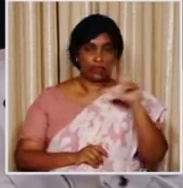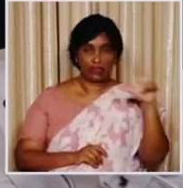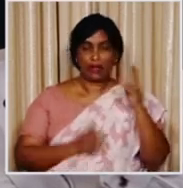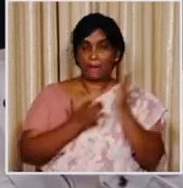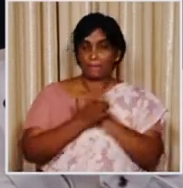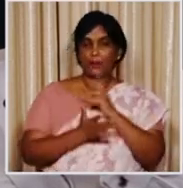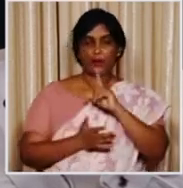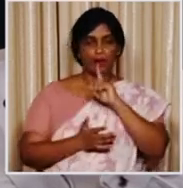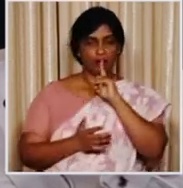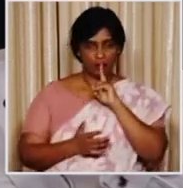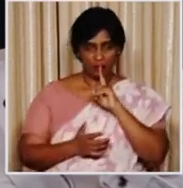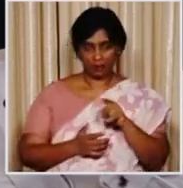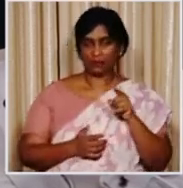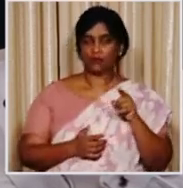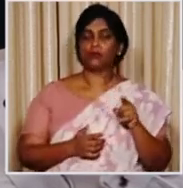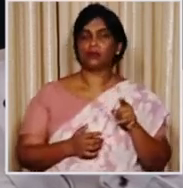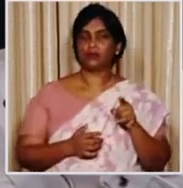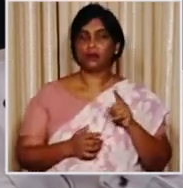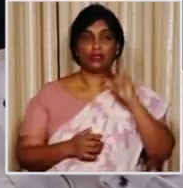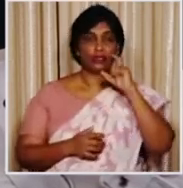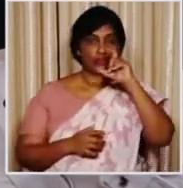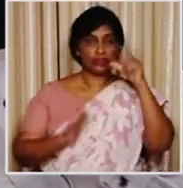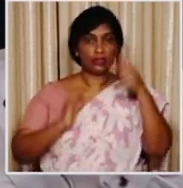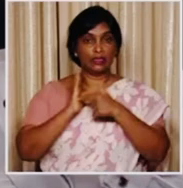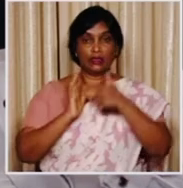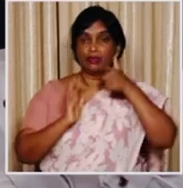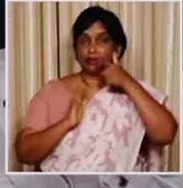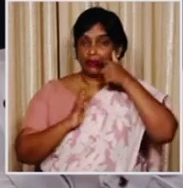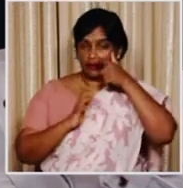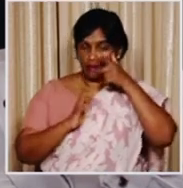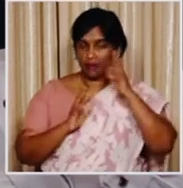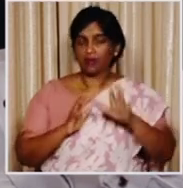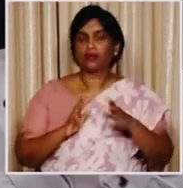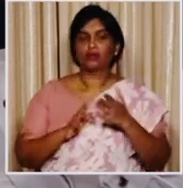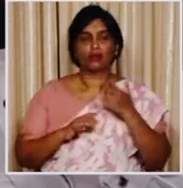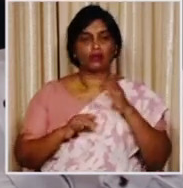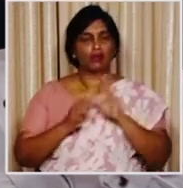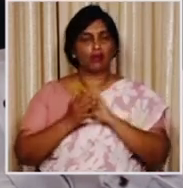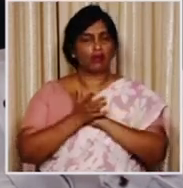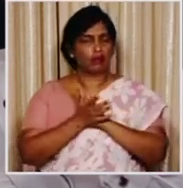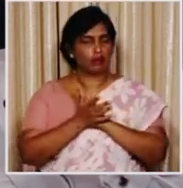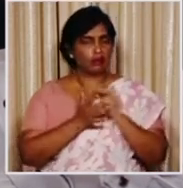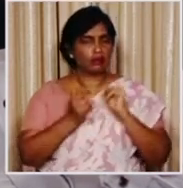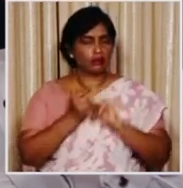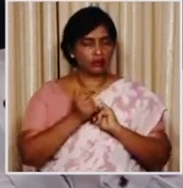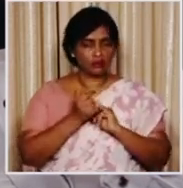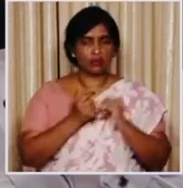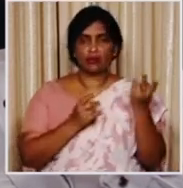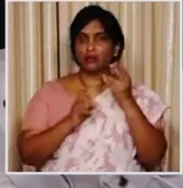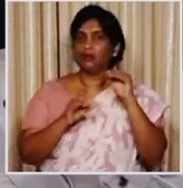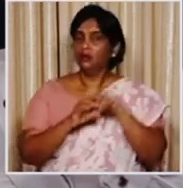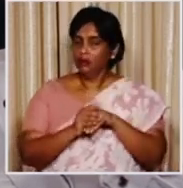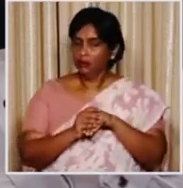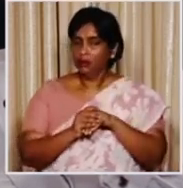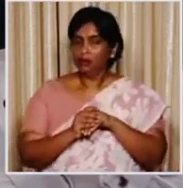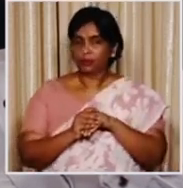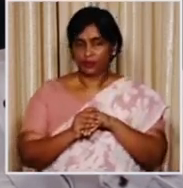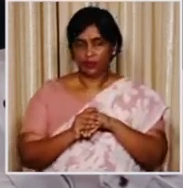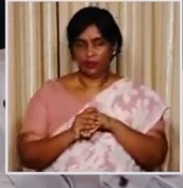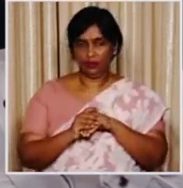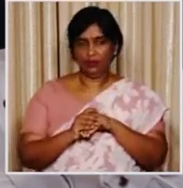2218, CCTV camera was there in the room where Hastoon and Sara lived. Again, nidana kamare CCTV fit karagena.